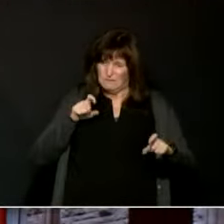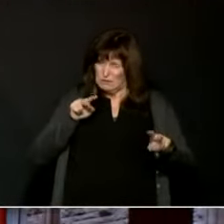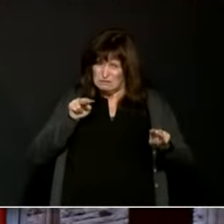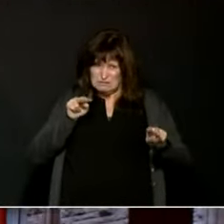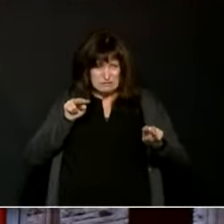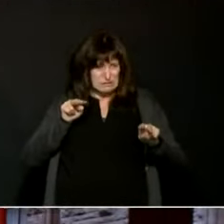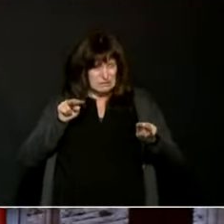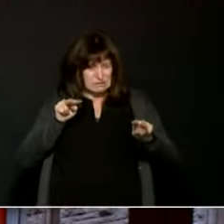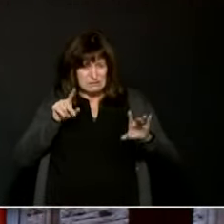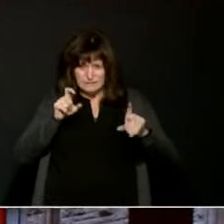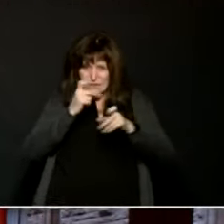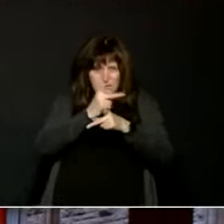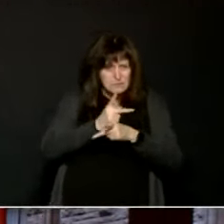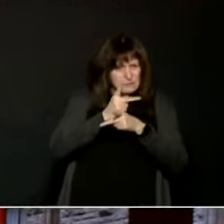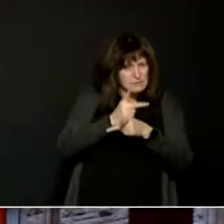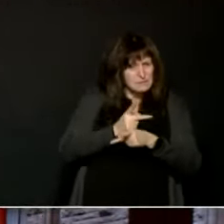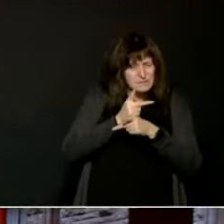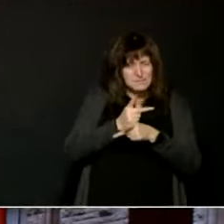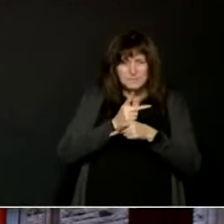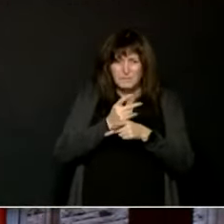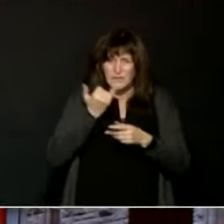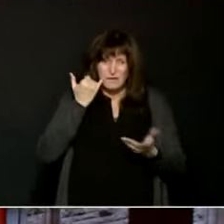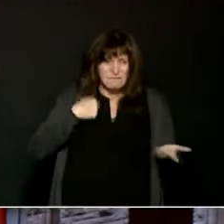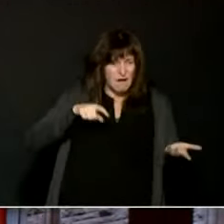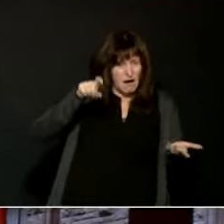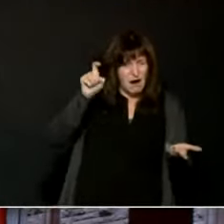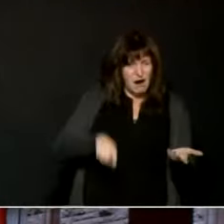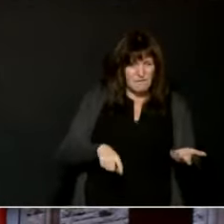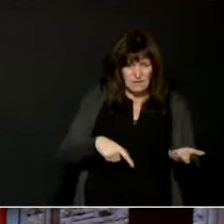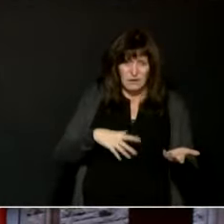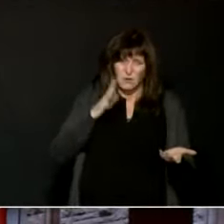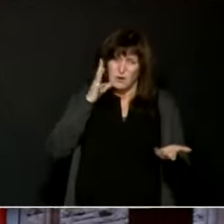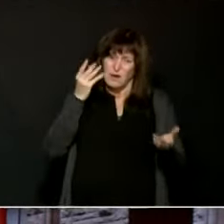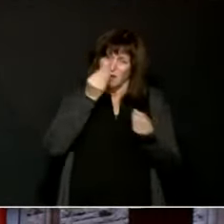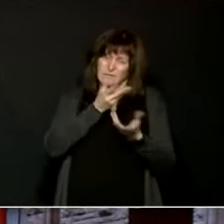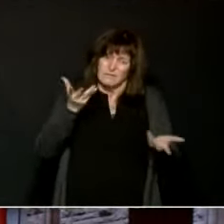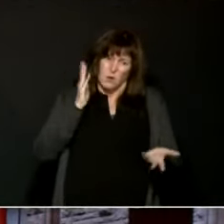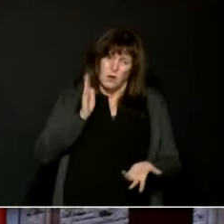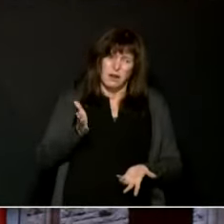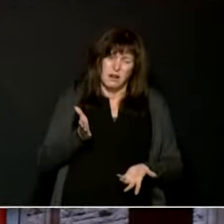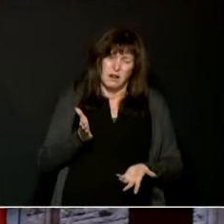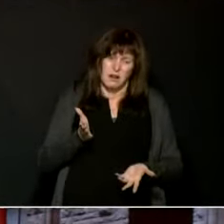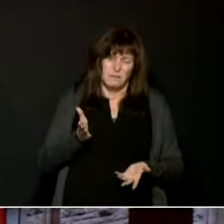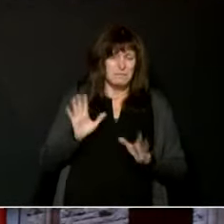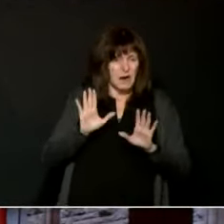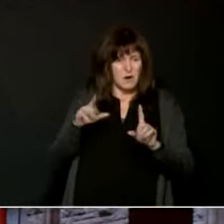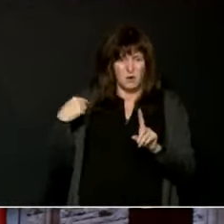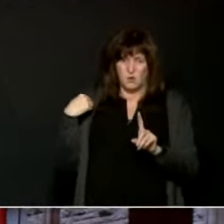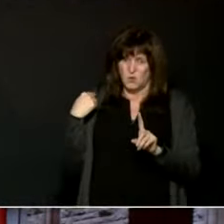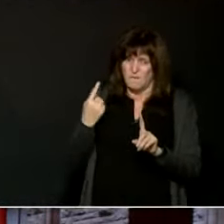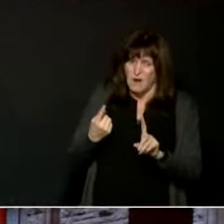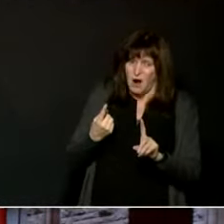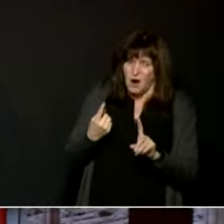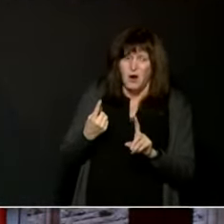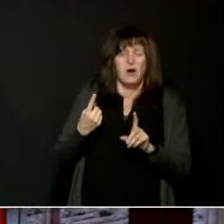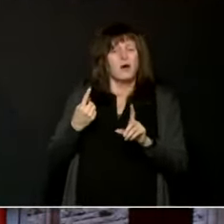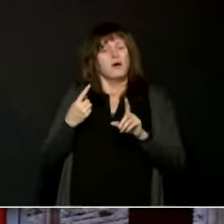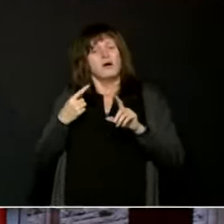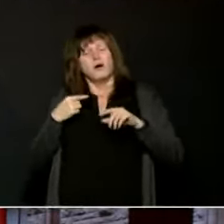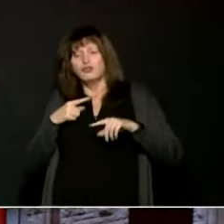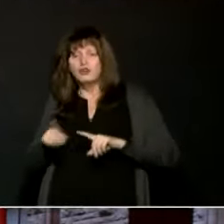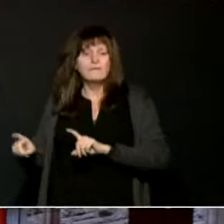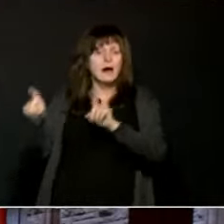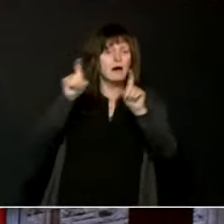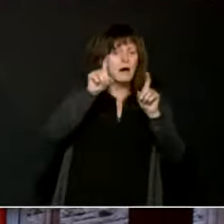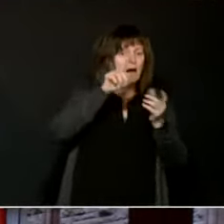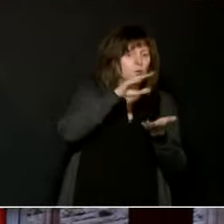if we need to, we will make some statements and issues on there. But so far, even our surveys of whole schools that have had cases, when we come back and test all